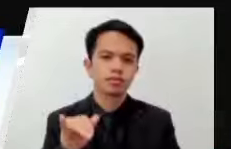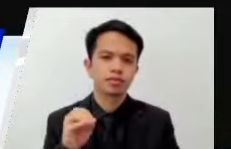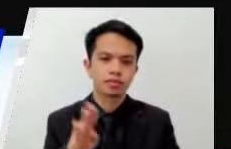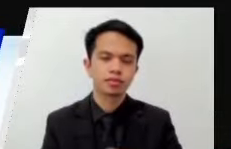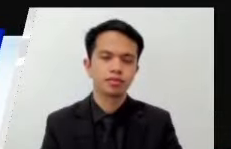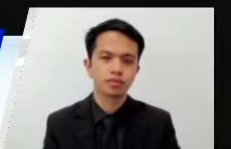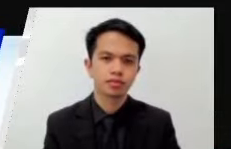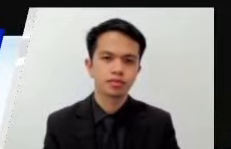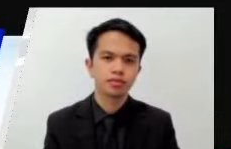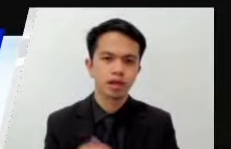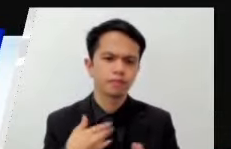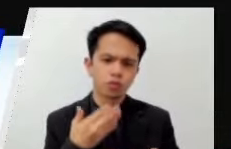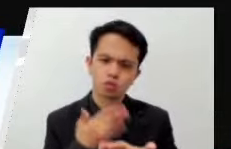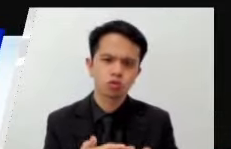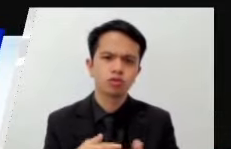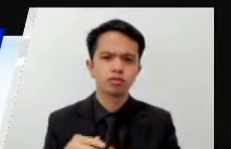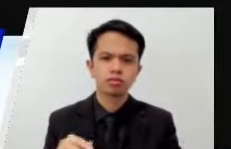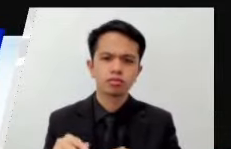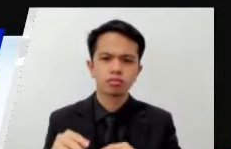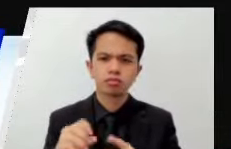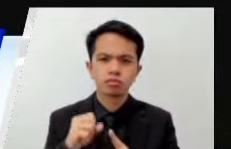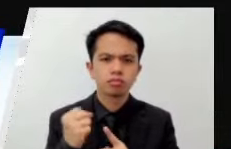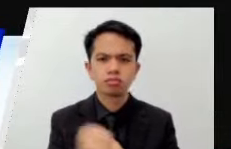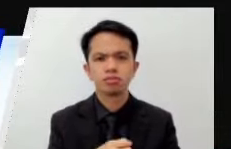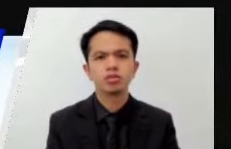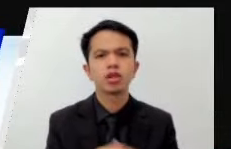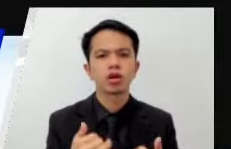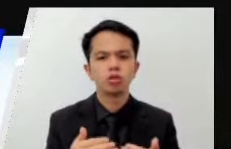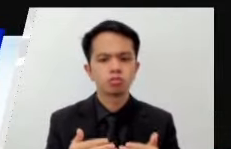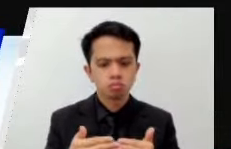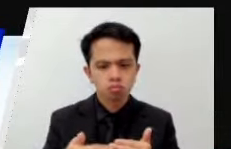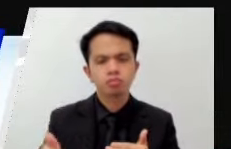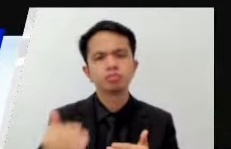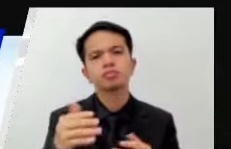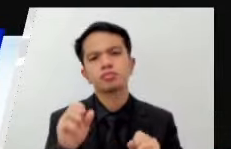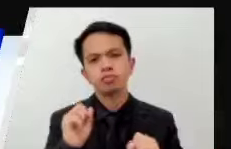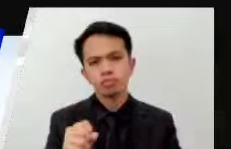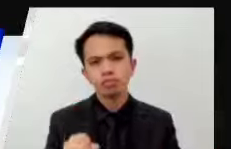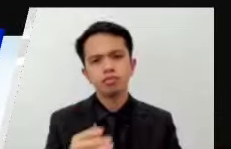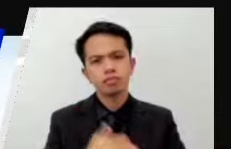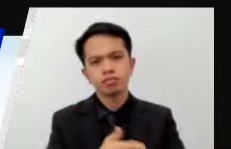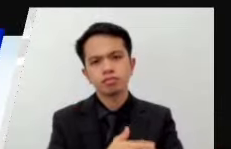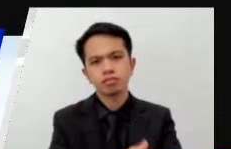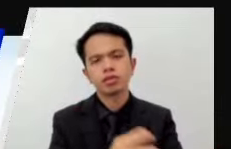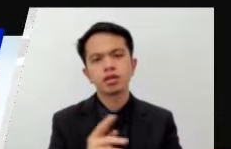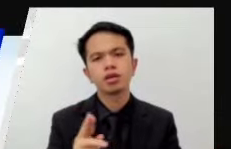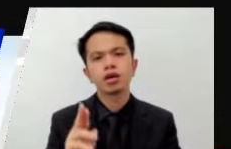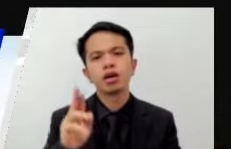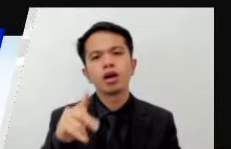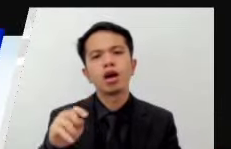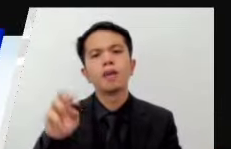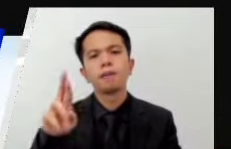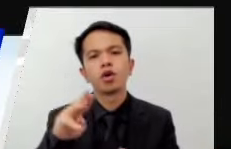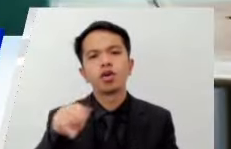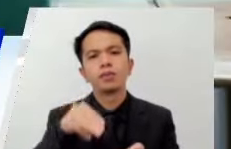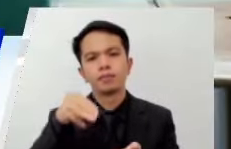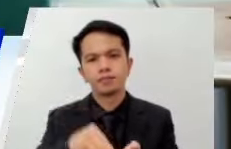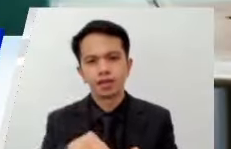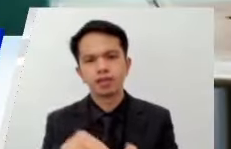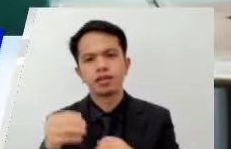conditions, we are on course to become an upper middle income country by